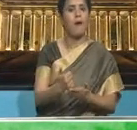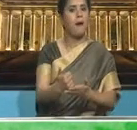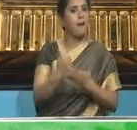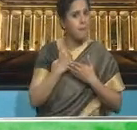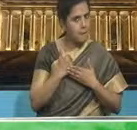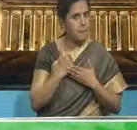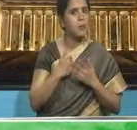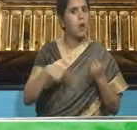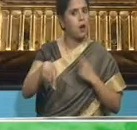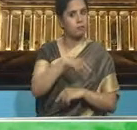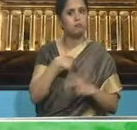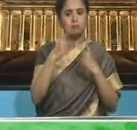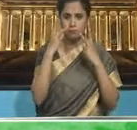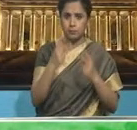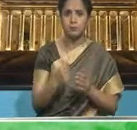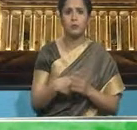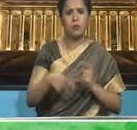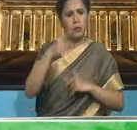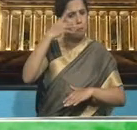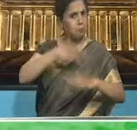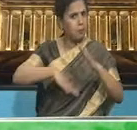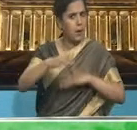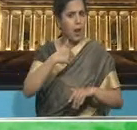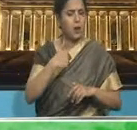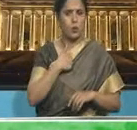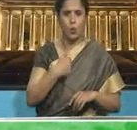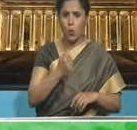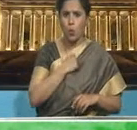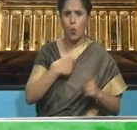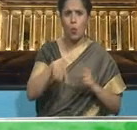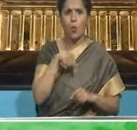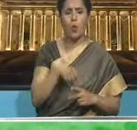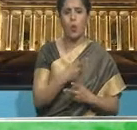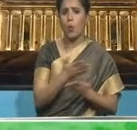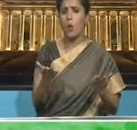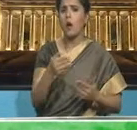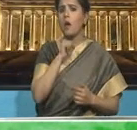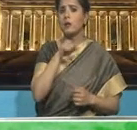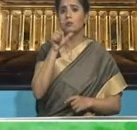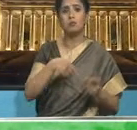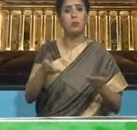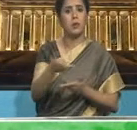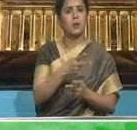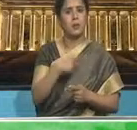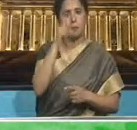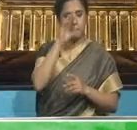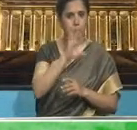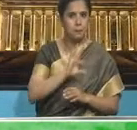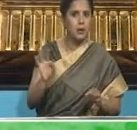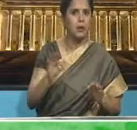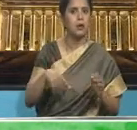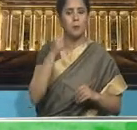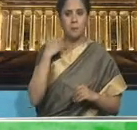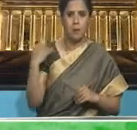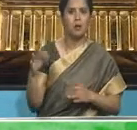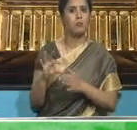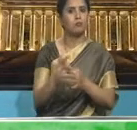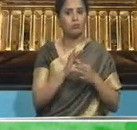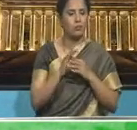us learn about our age-old values of peace, brotherhood, and